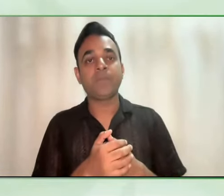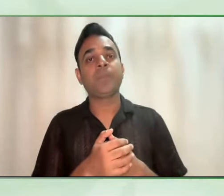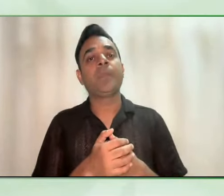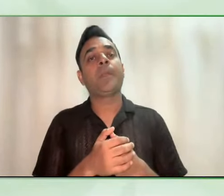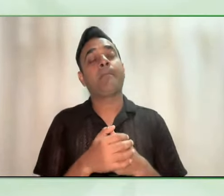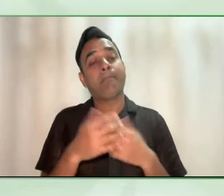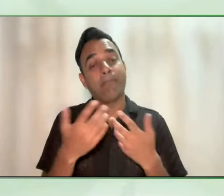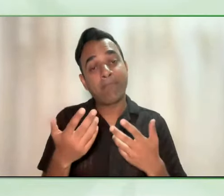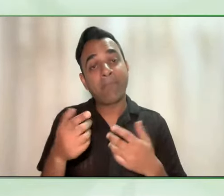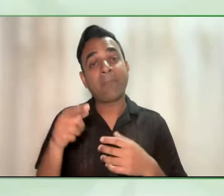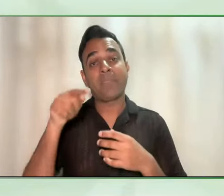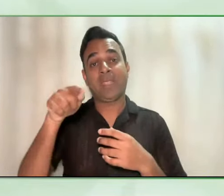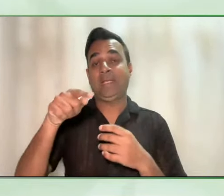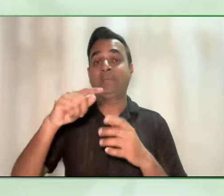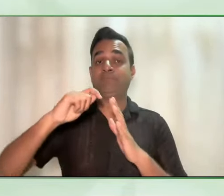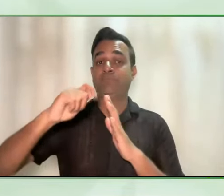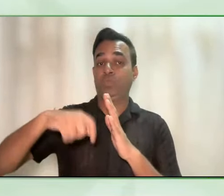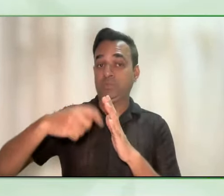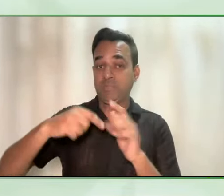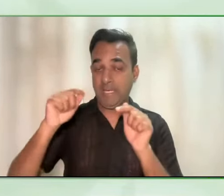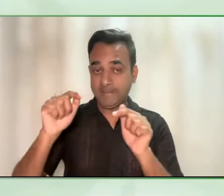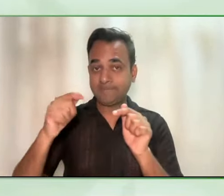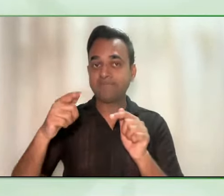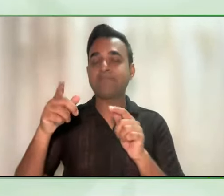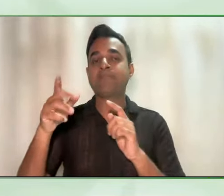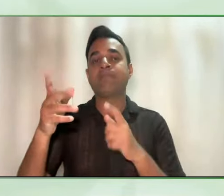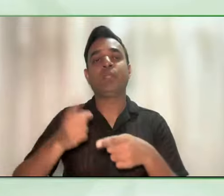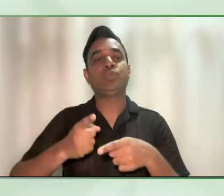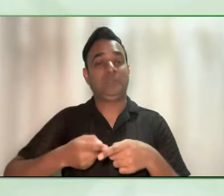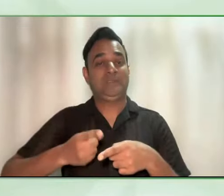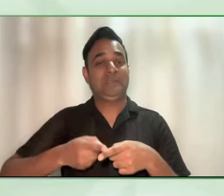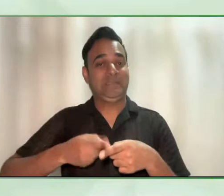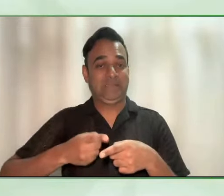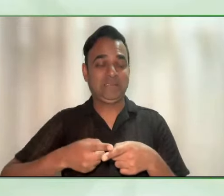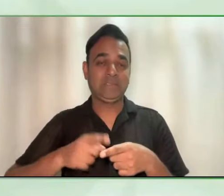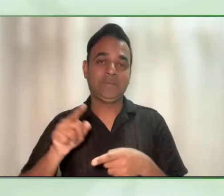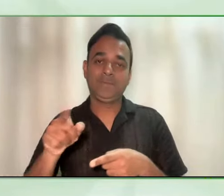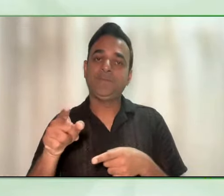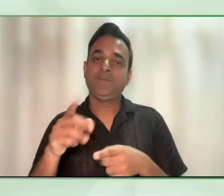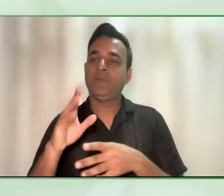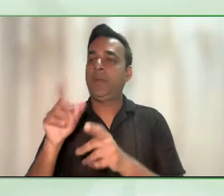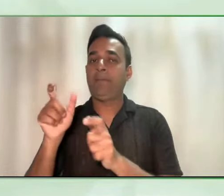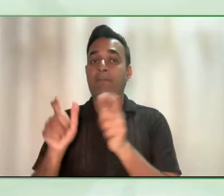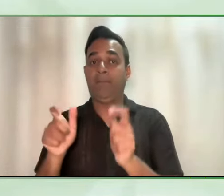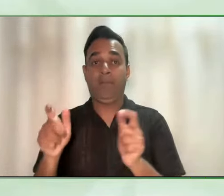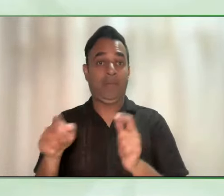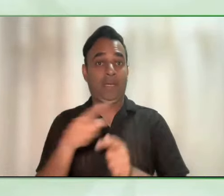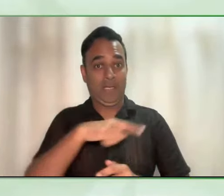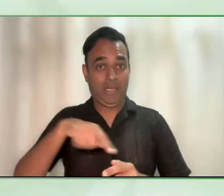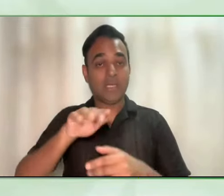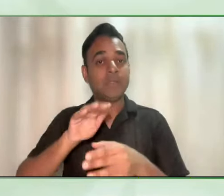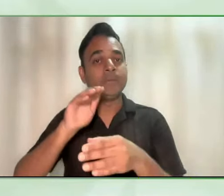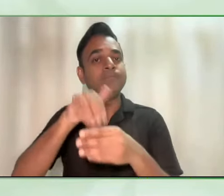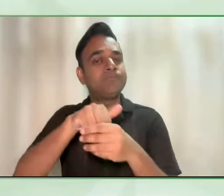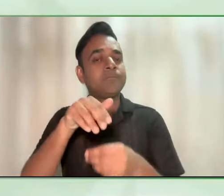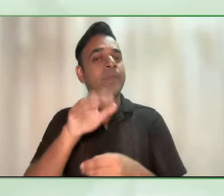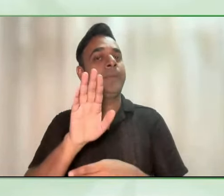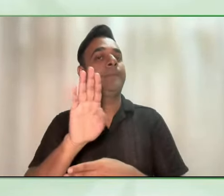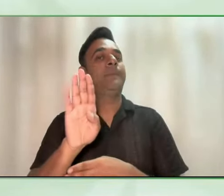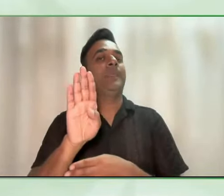for people with neurodevelopmental disorders and social cooperatives for people with mental health disorders. And